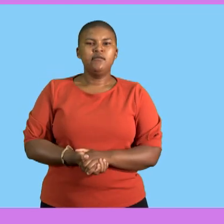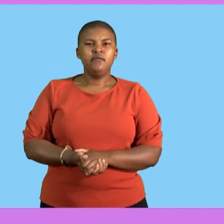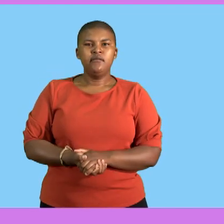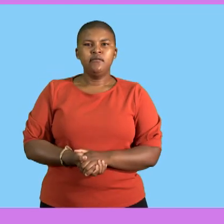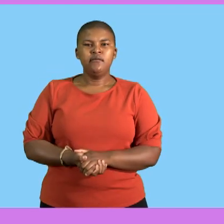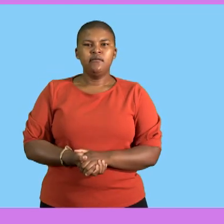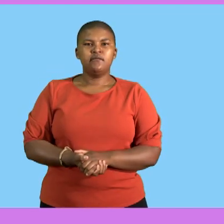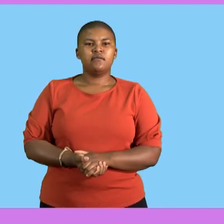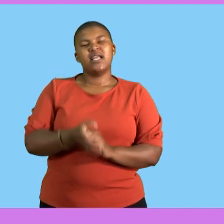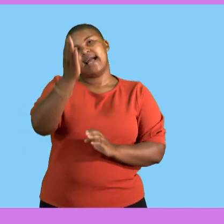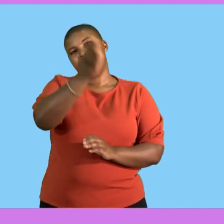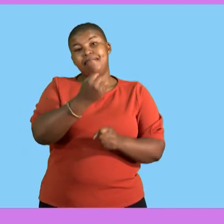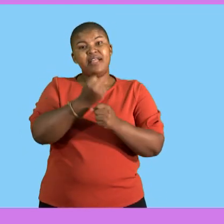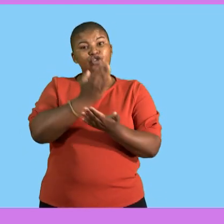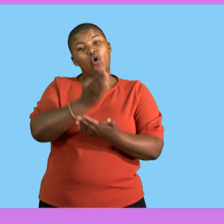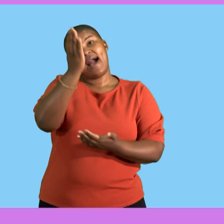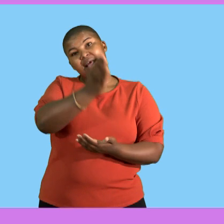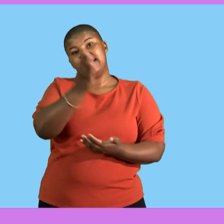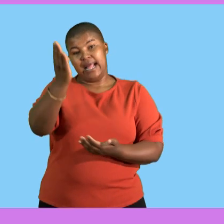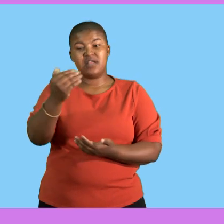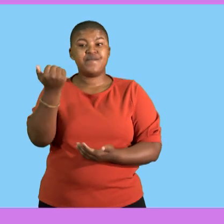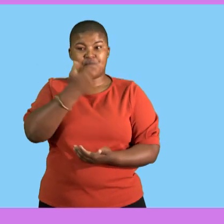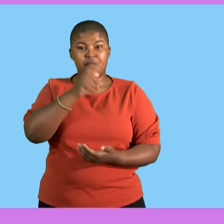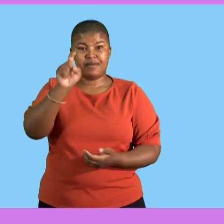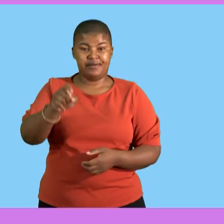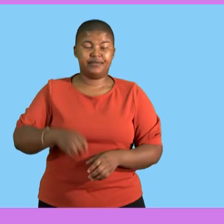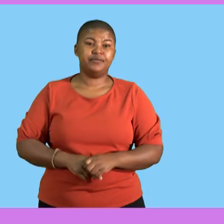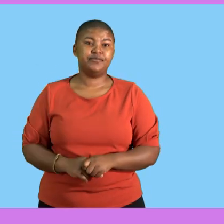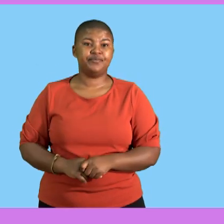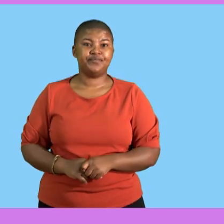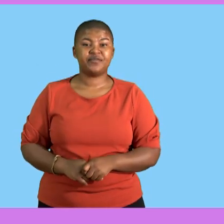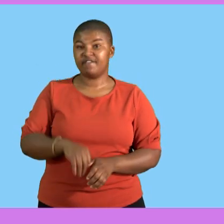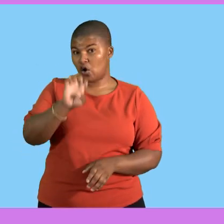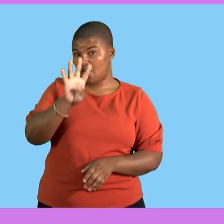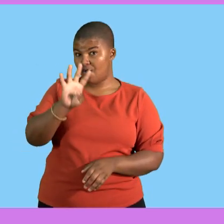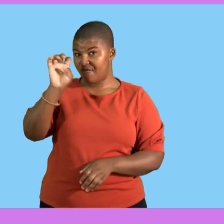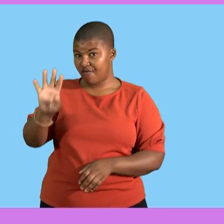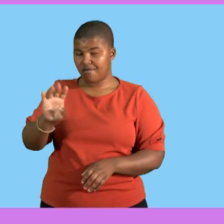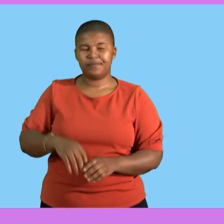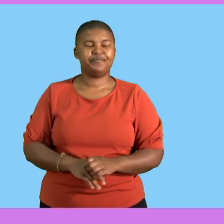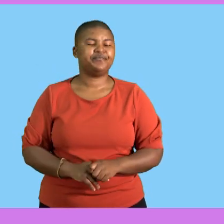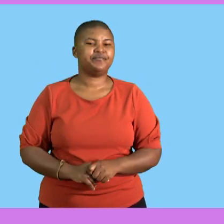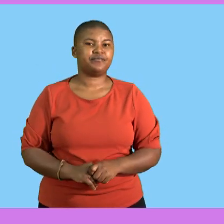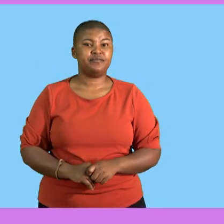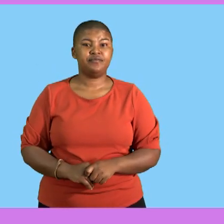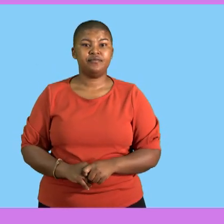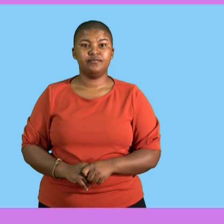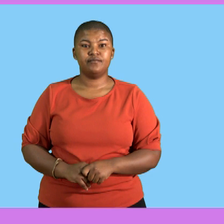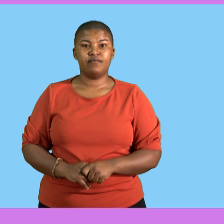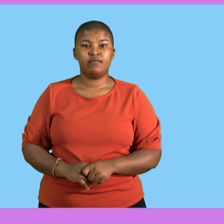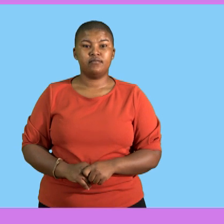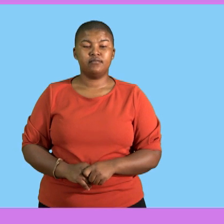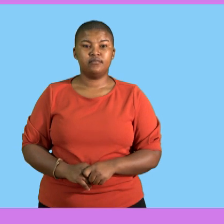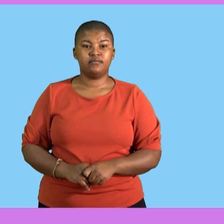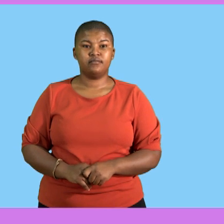you cancel it out, you have 4, it's 4 and 4. Then you